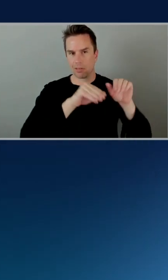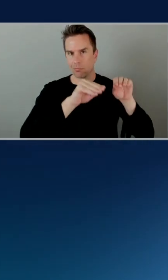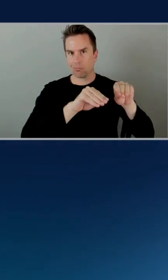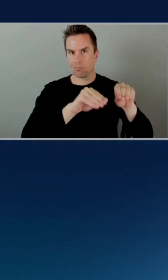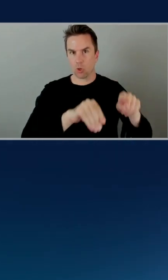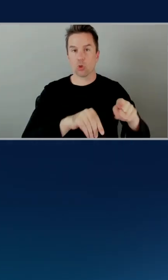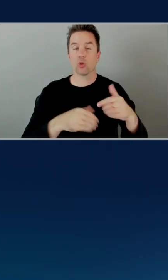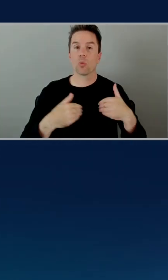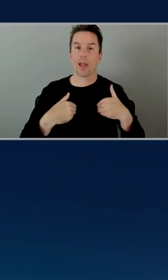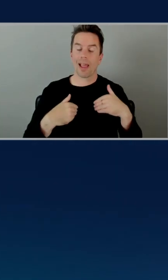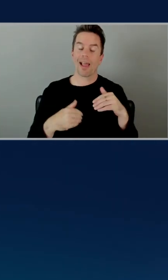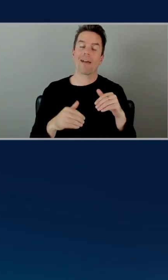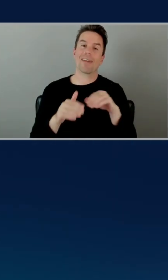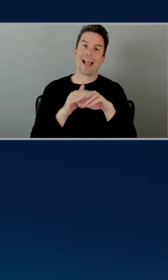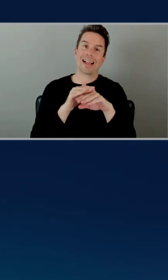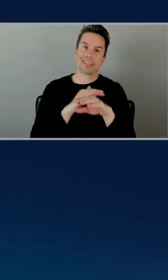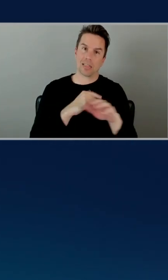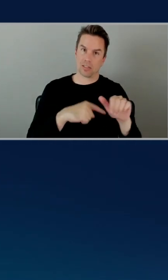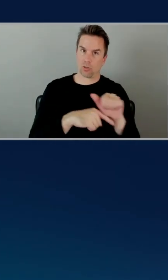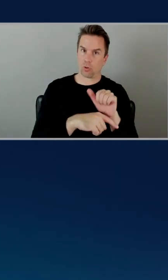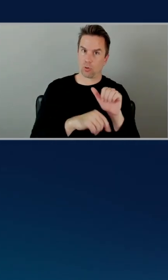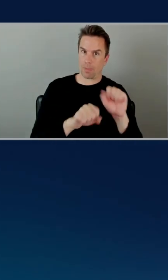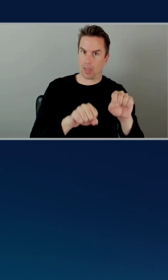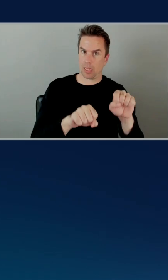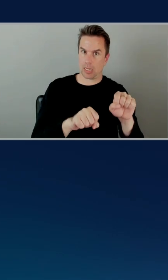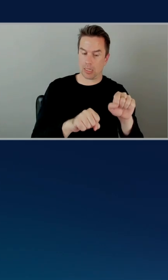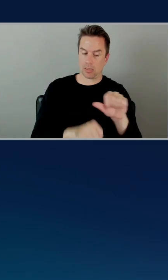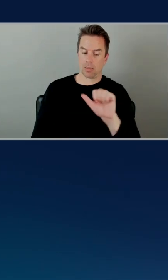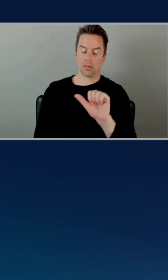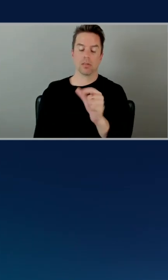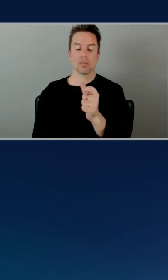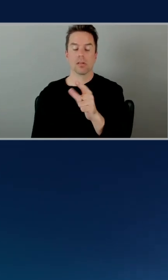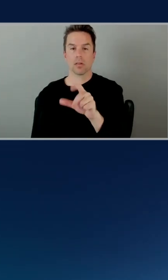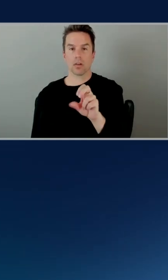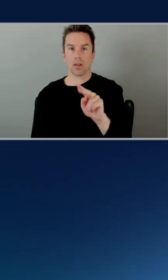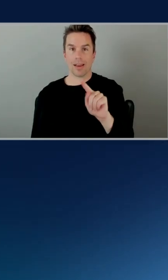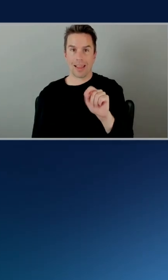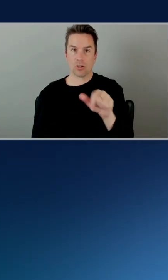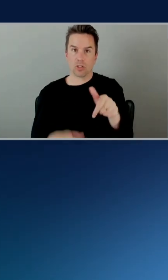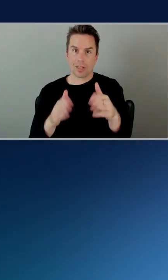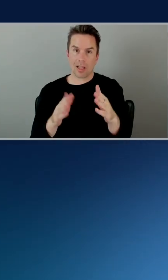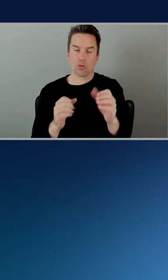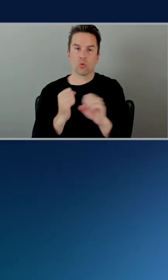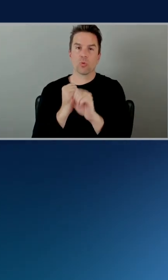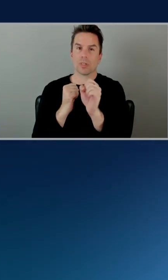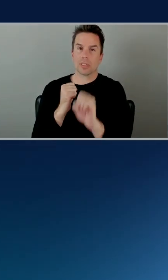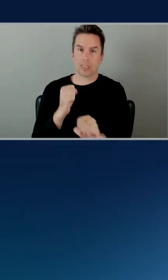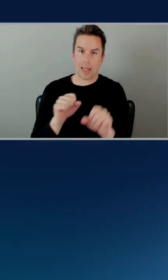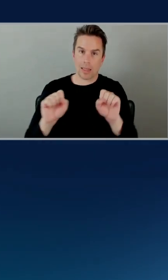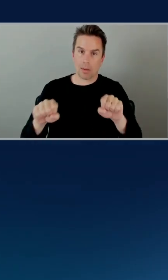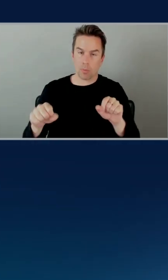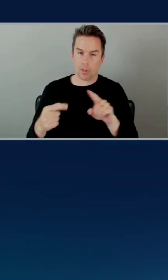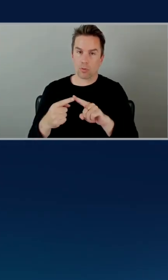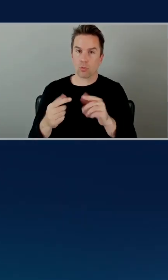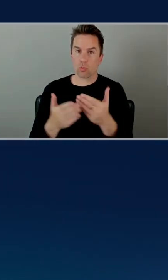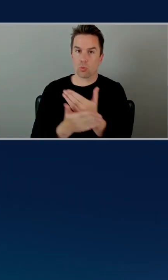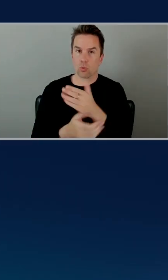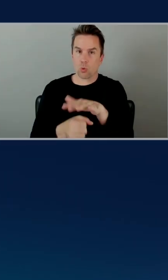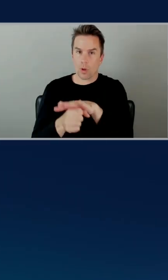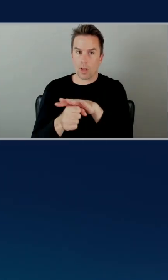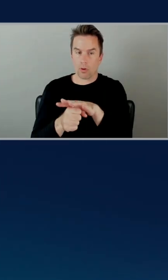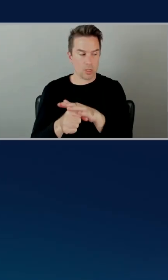then allows you to extend those capabilities to some of these new areas. And with the Wall Street